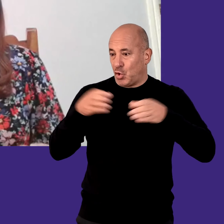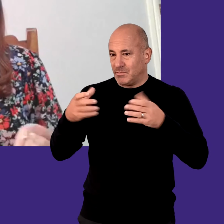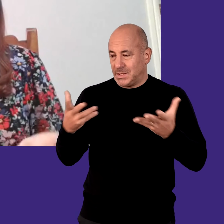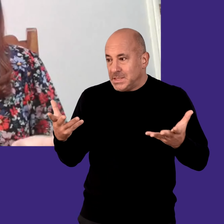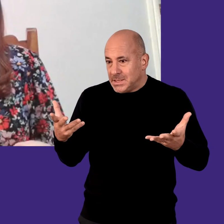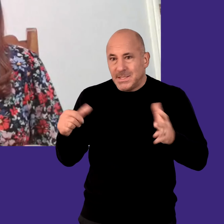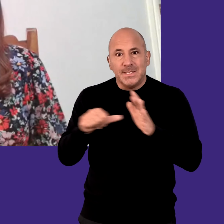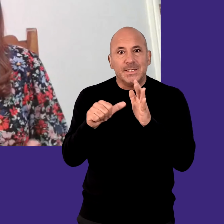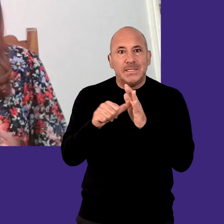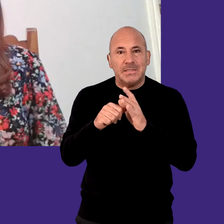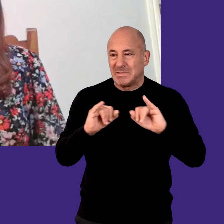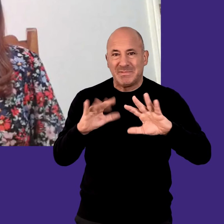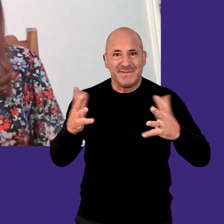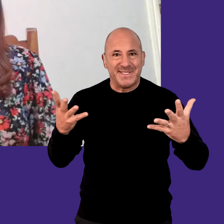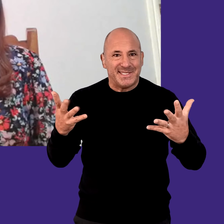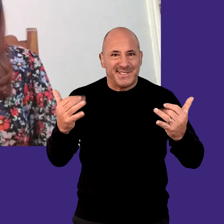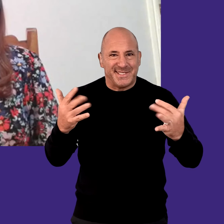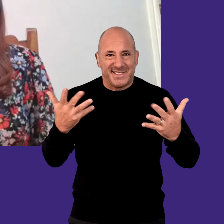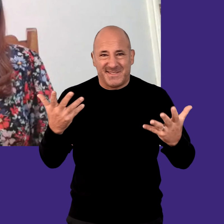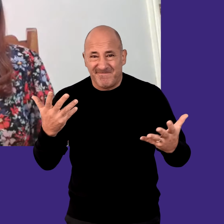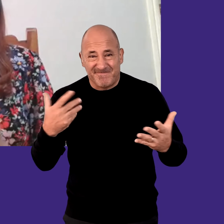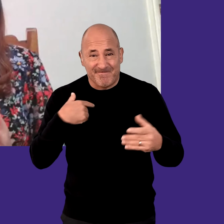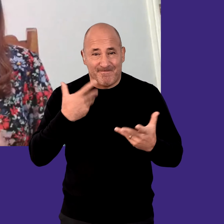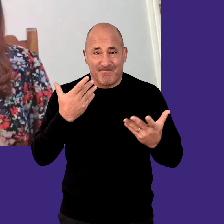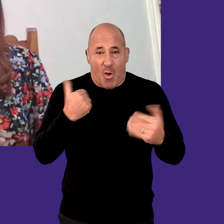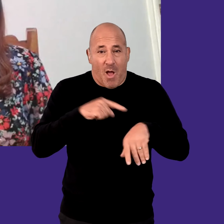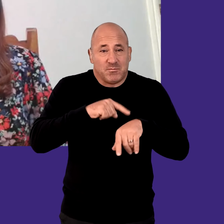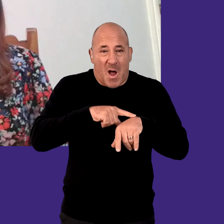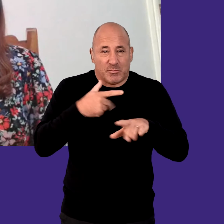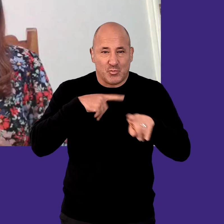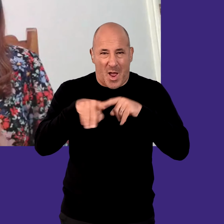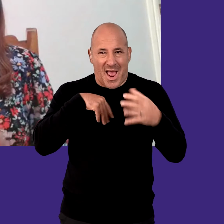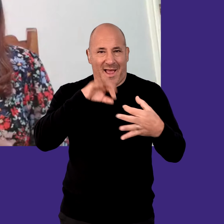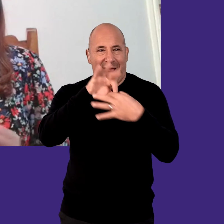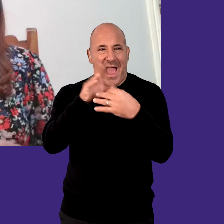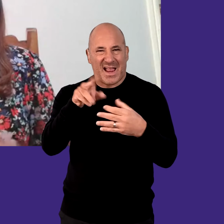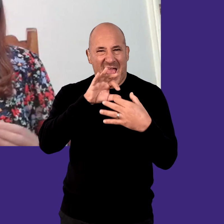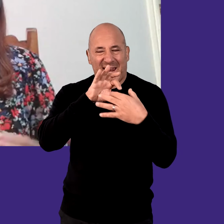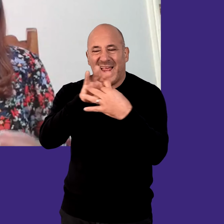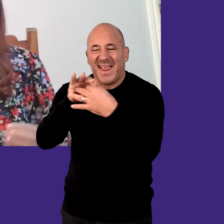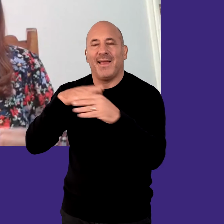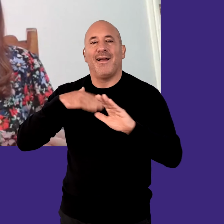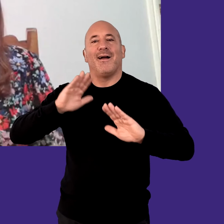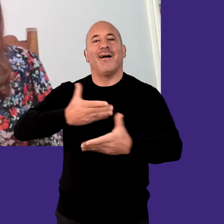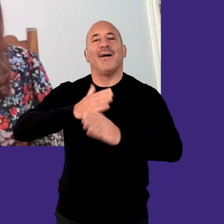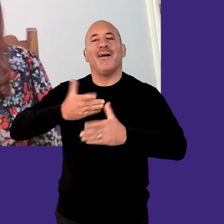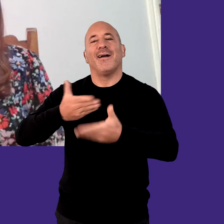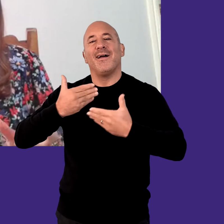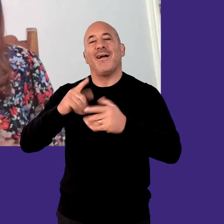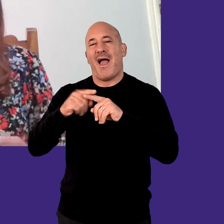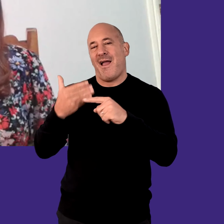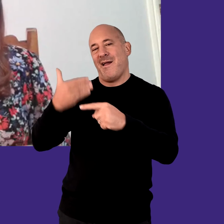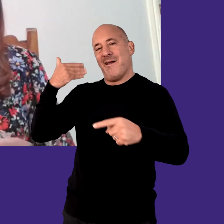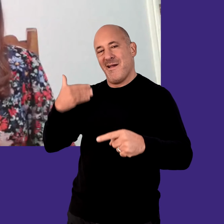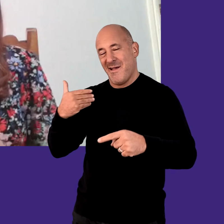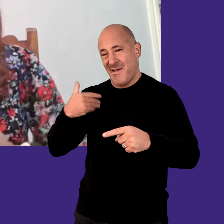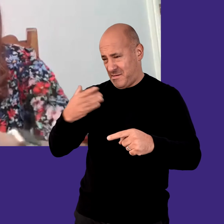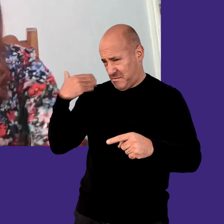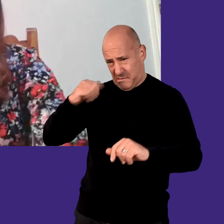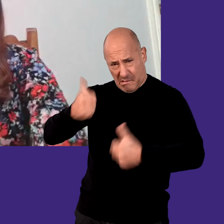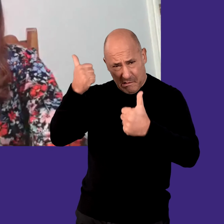So we're in a bit of a recruitment crisis as well. So we just haven't had the time to be able to make those links again, to start